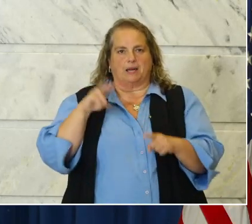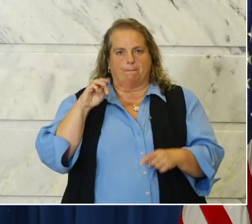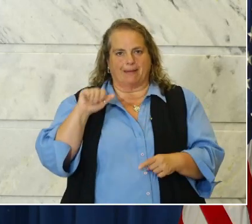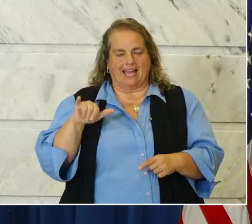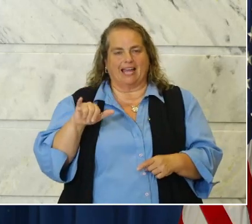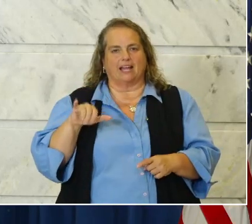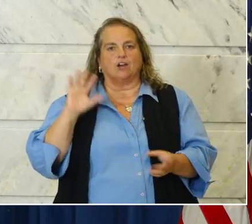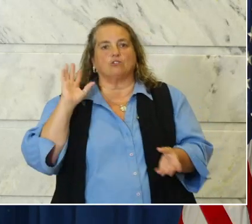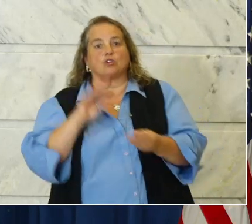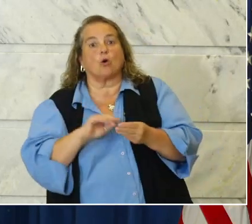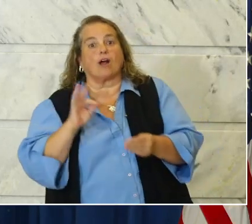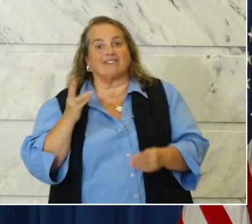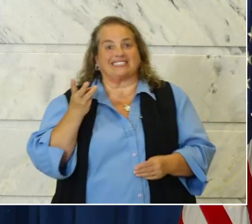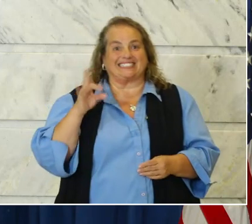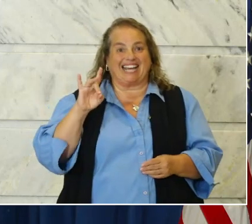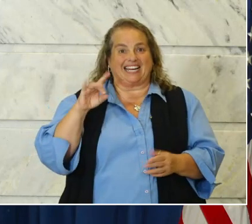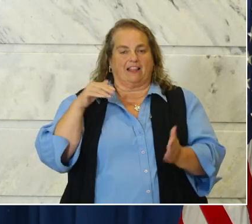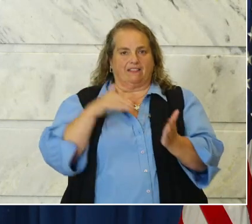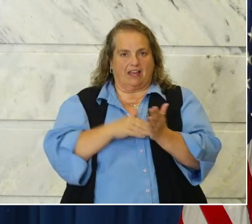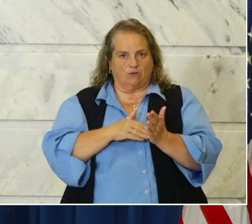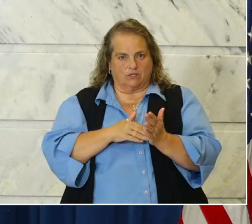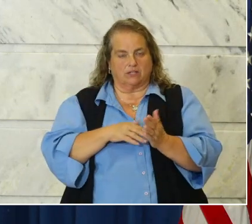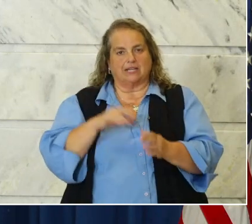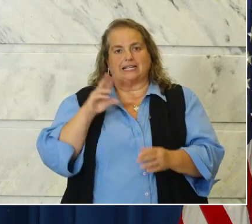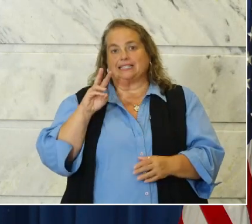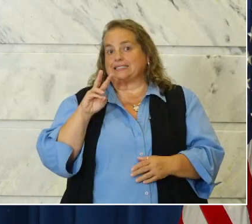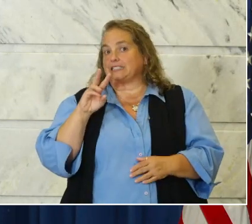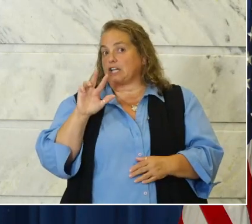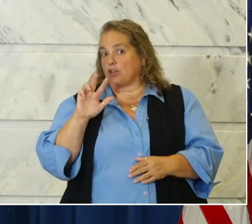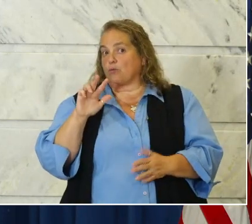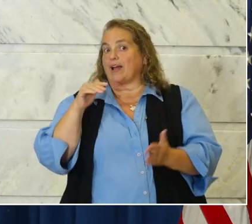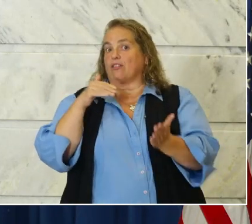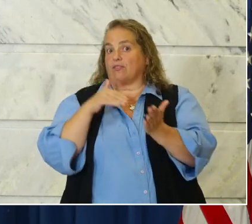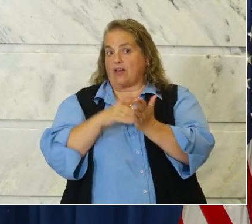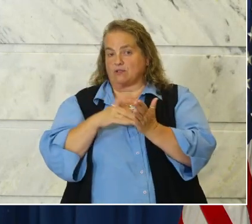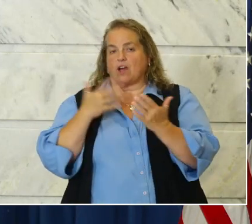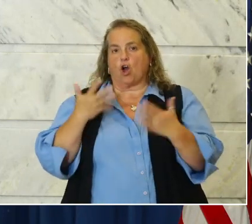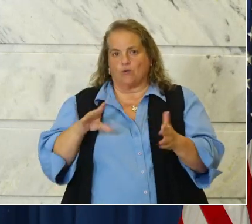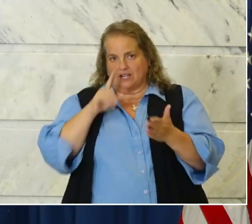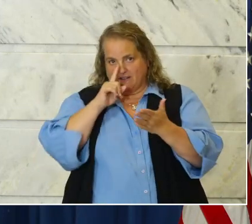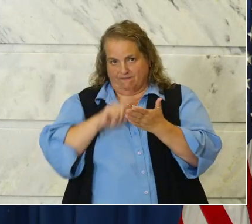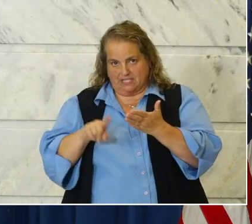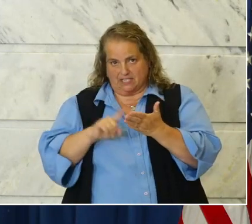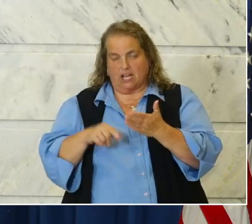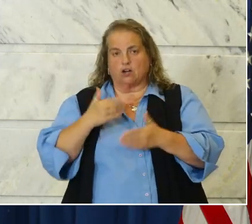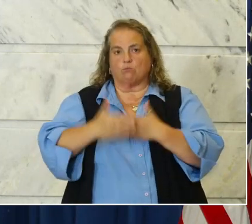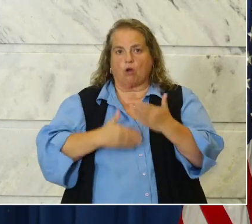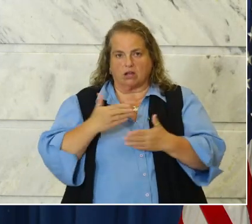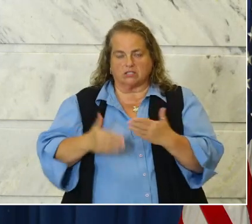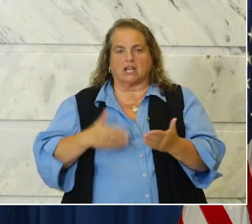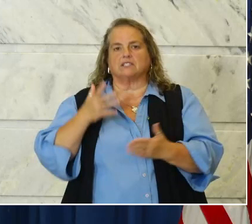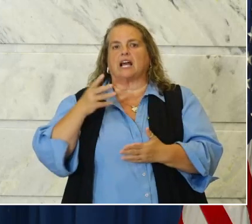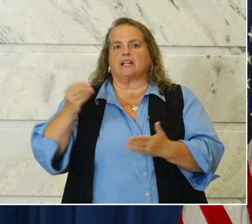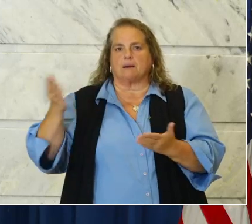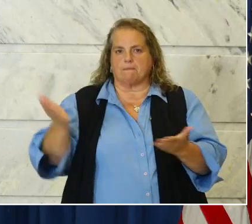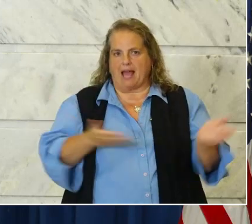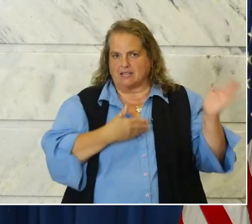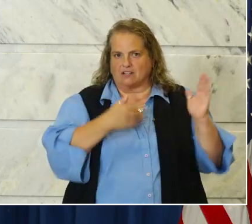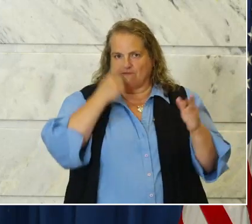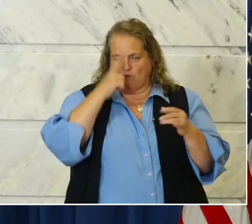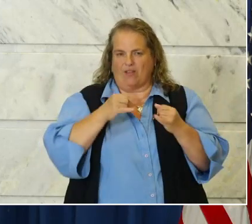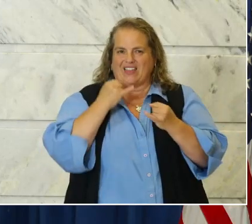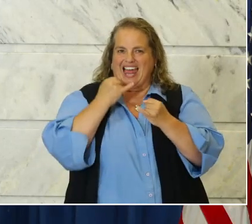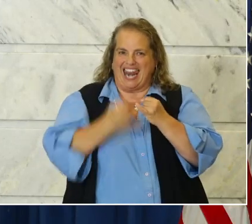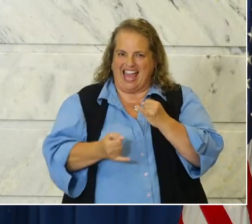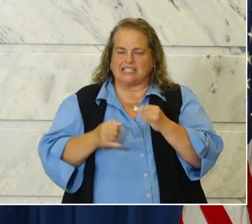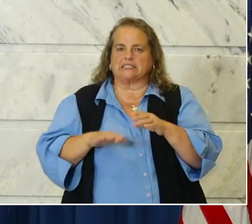68,000. Approximately 63,000 have now been investigated, processed, and passed on for that last